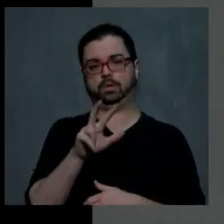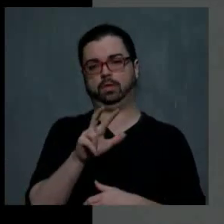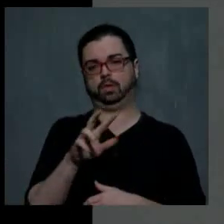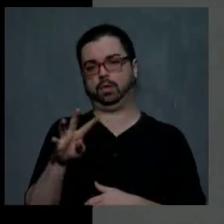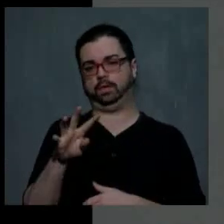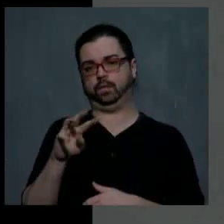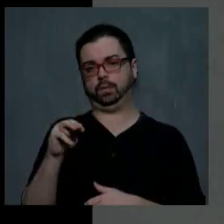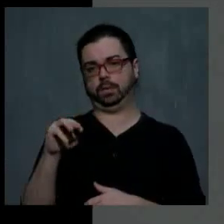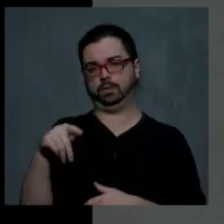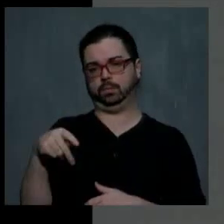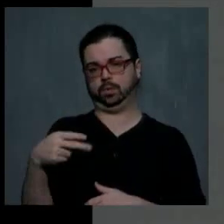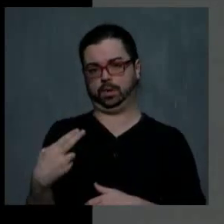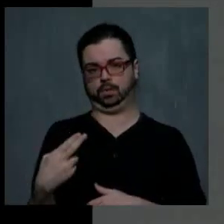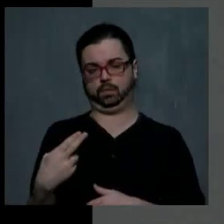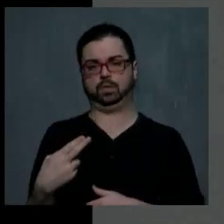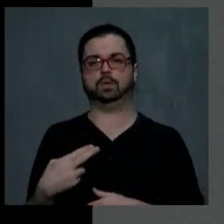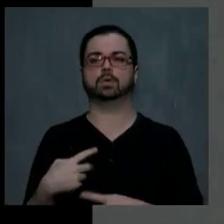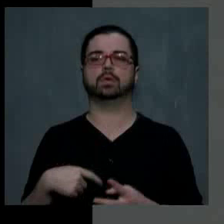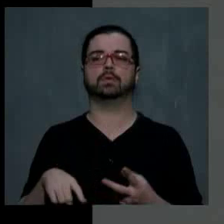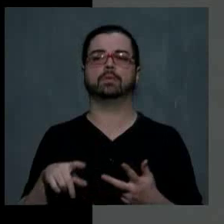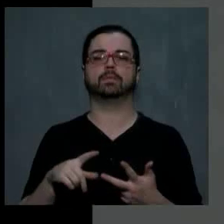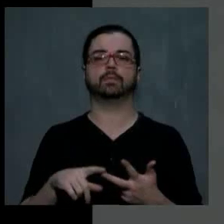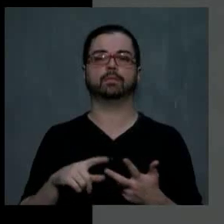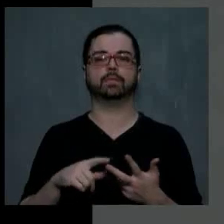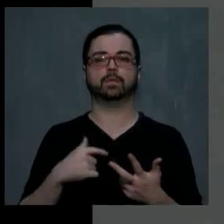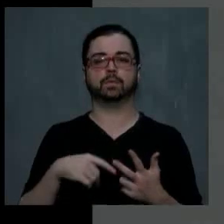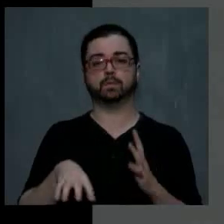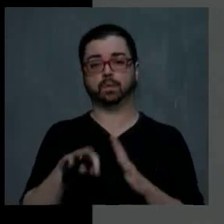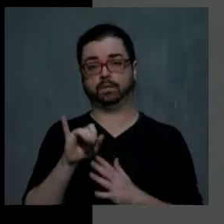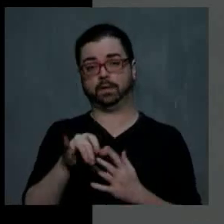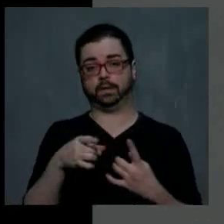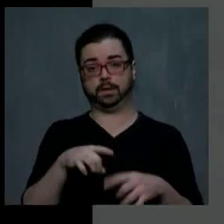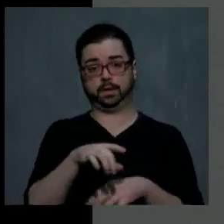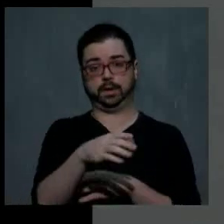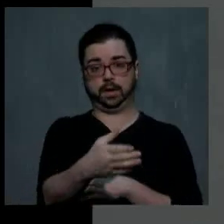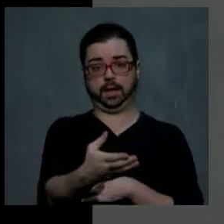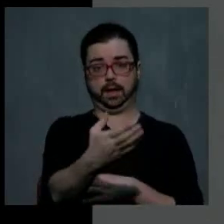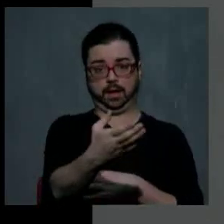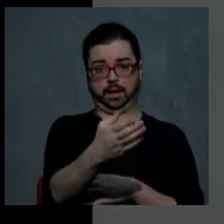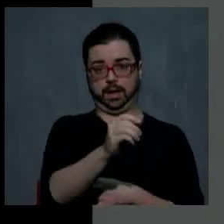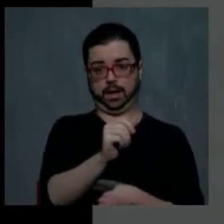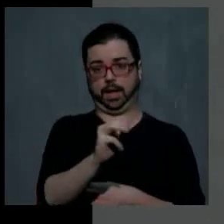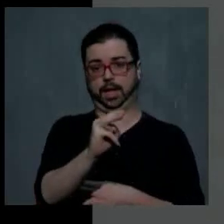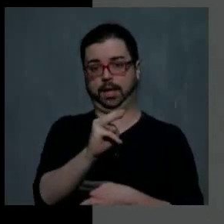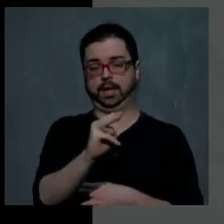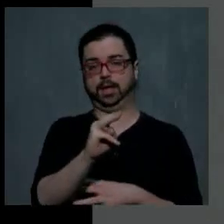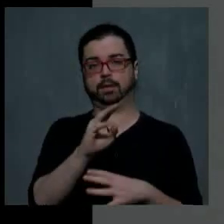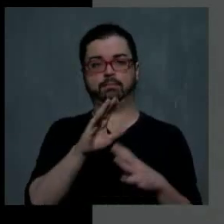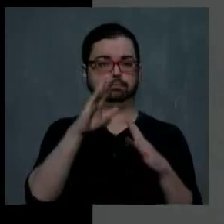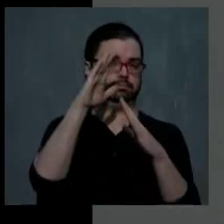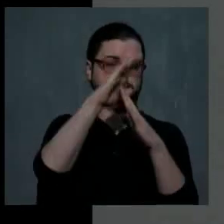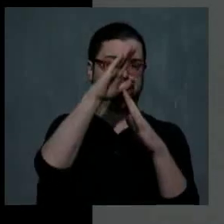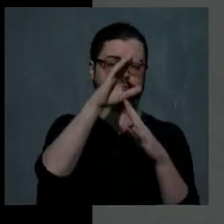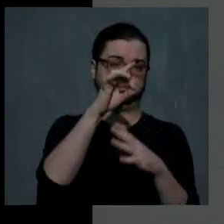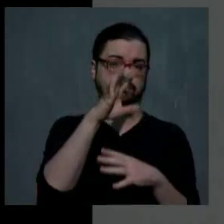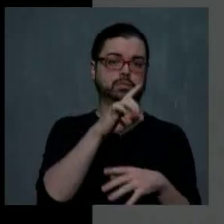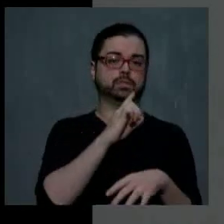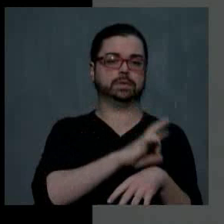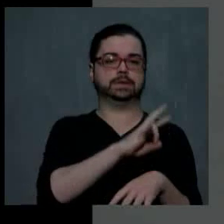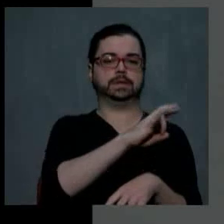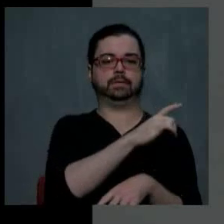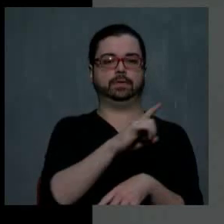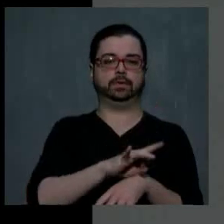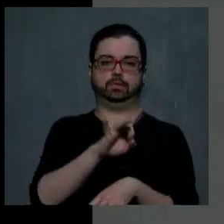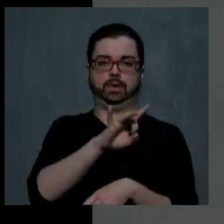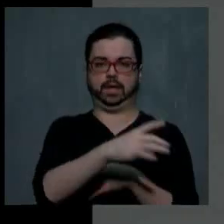miles per hour. We found that the AM peak period of traffic was 7 to 8